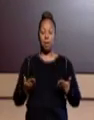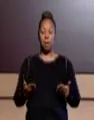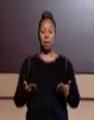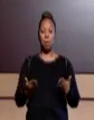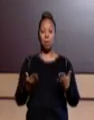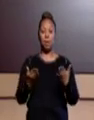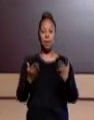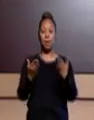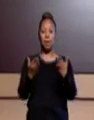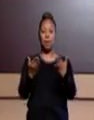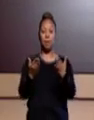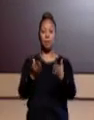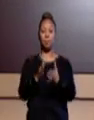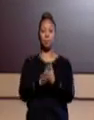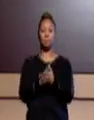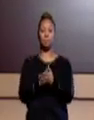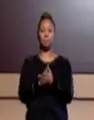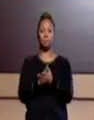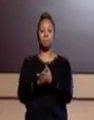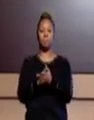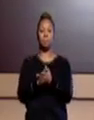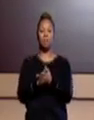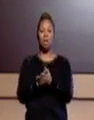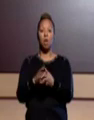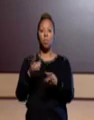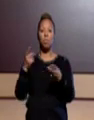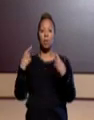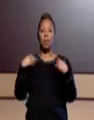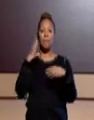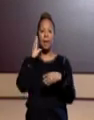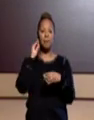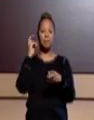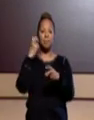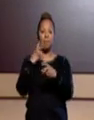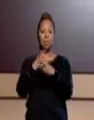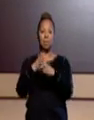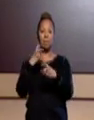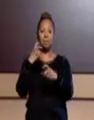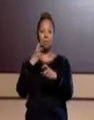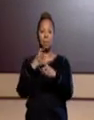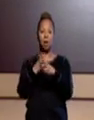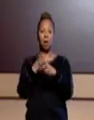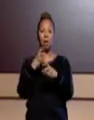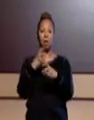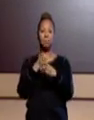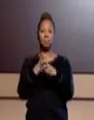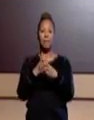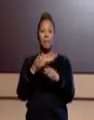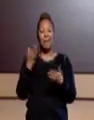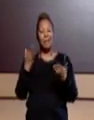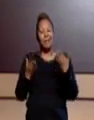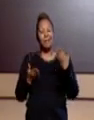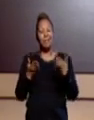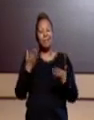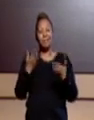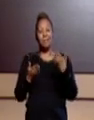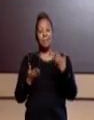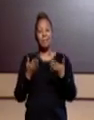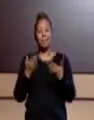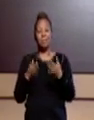made a way. When our backs were against the wall. And it looked as